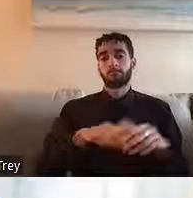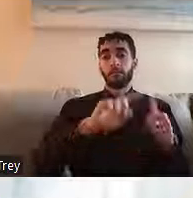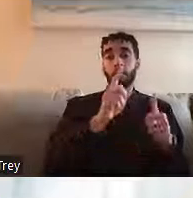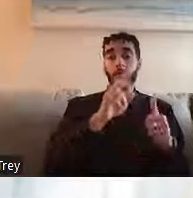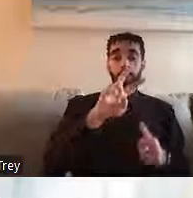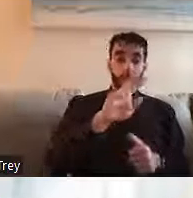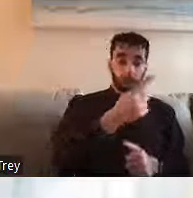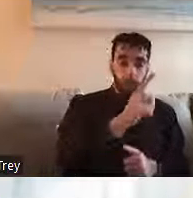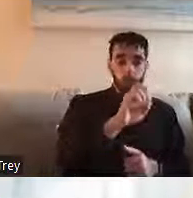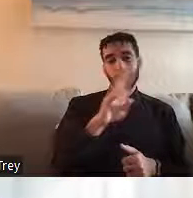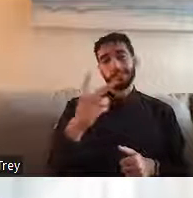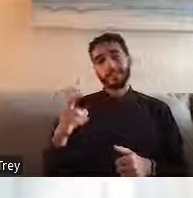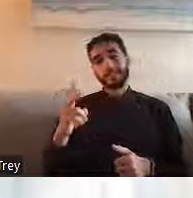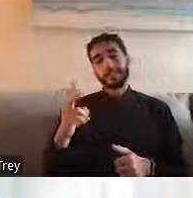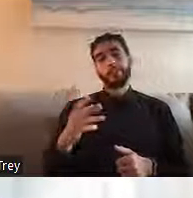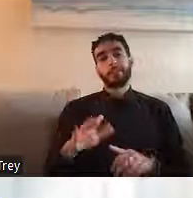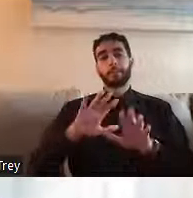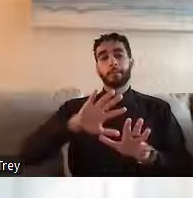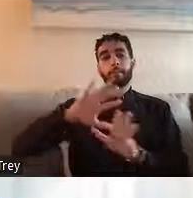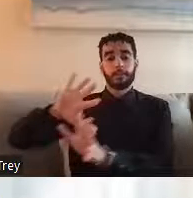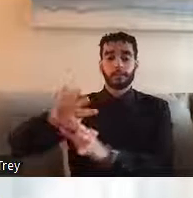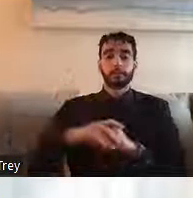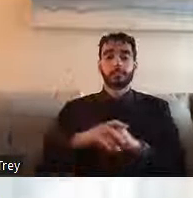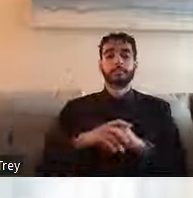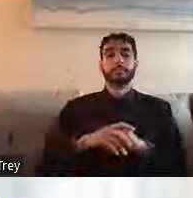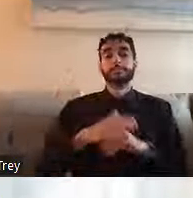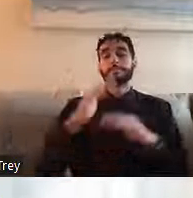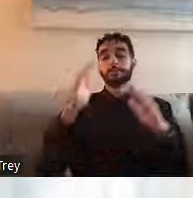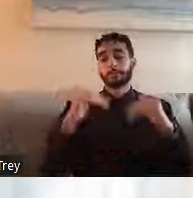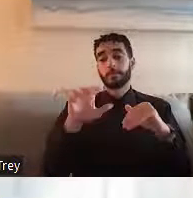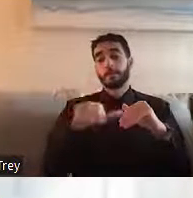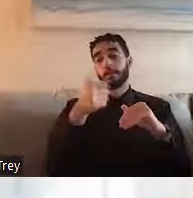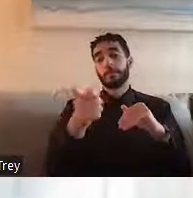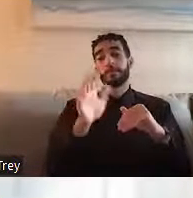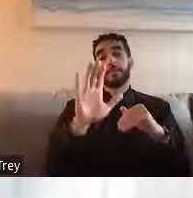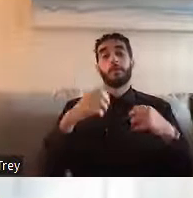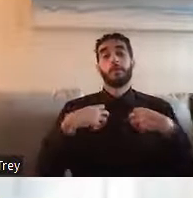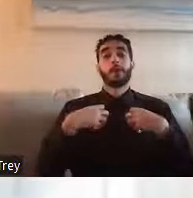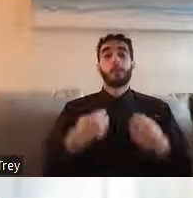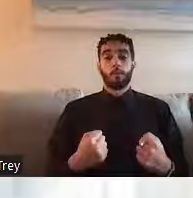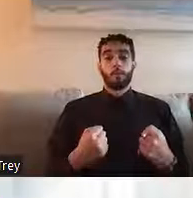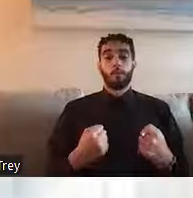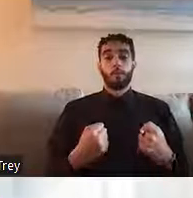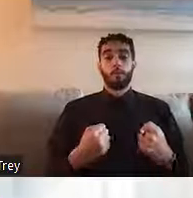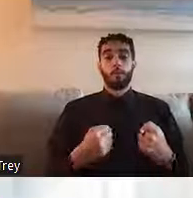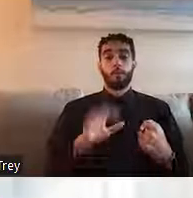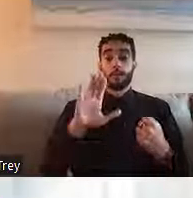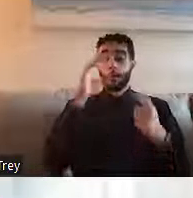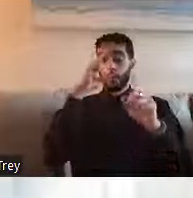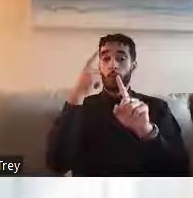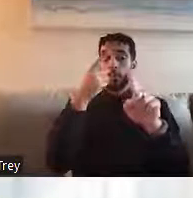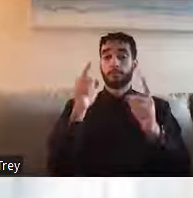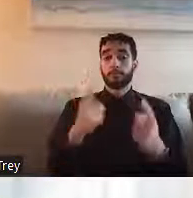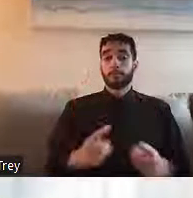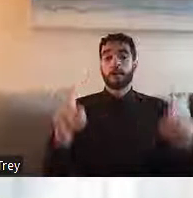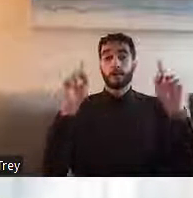tertiary prevention. And secondly, to address the social determinants of health, to achieve health equity goals, including